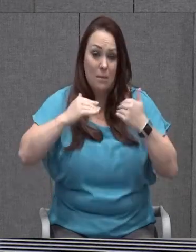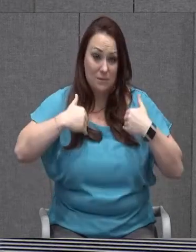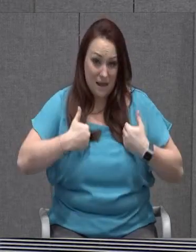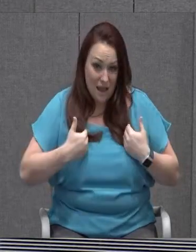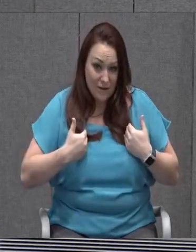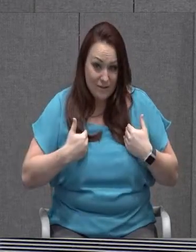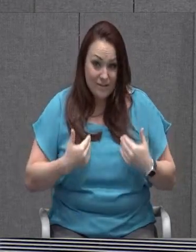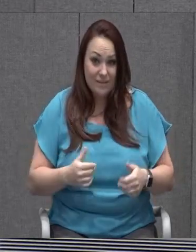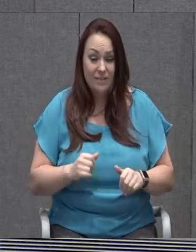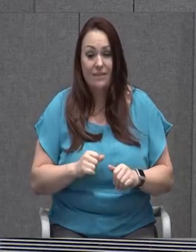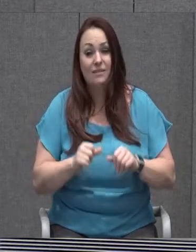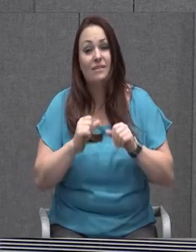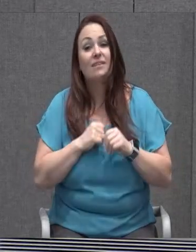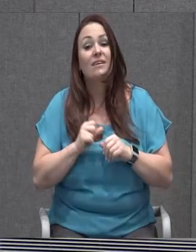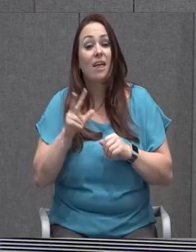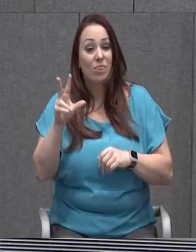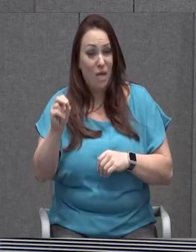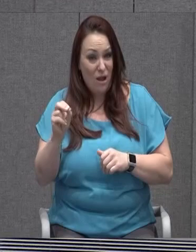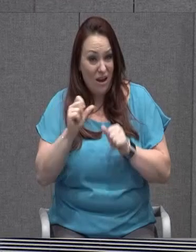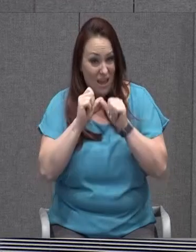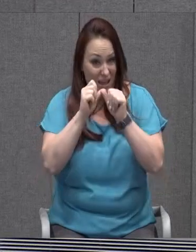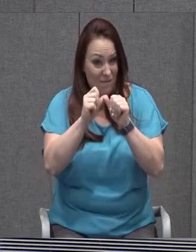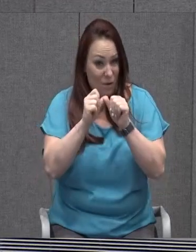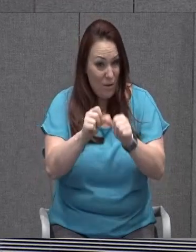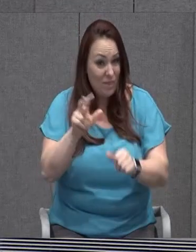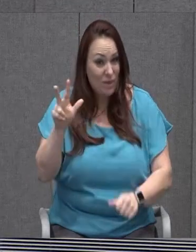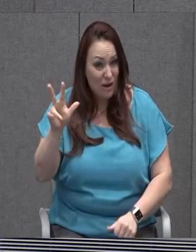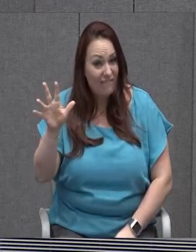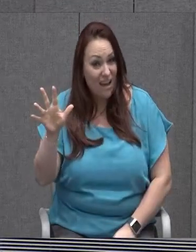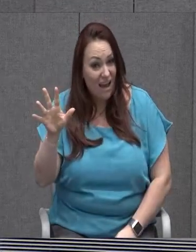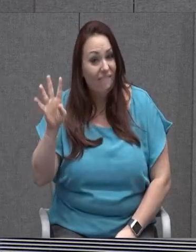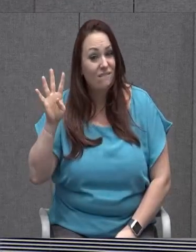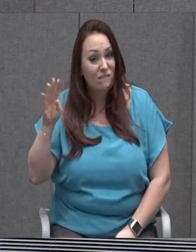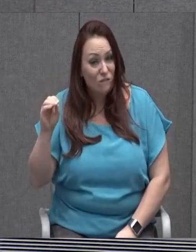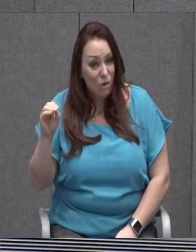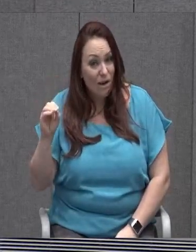going. 35, 40,